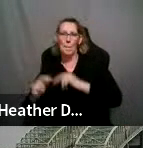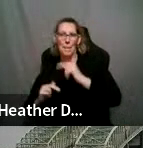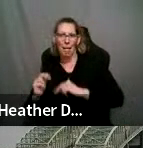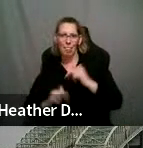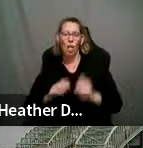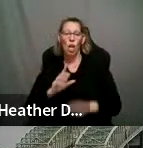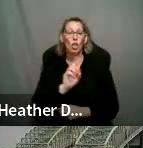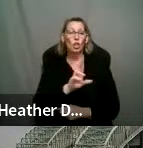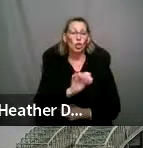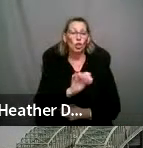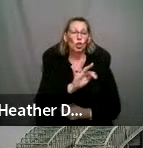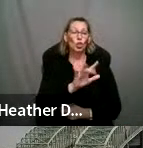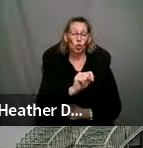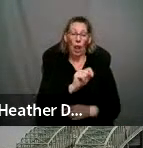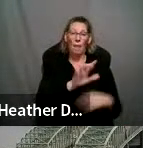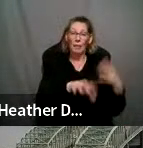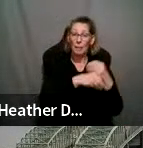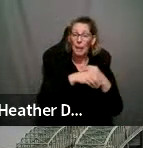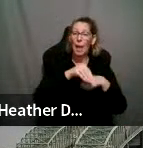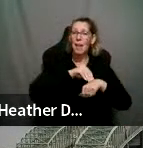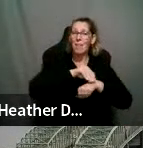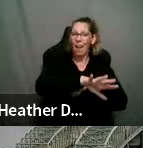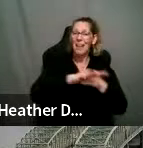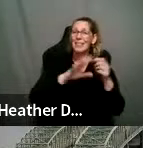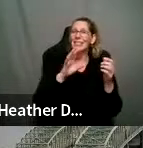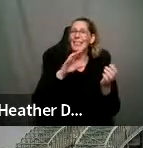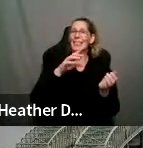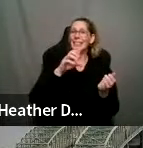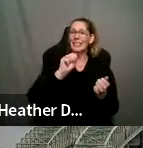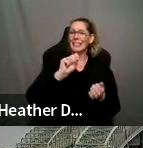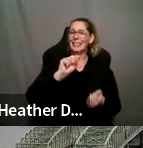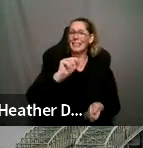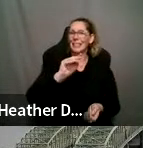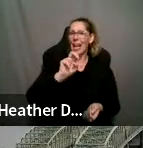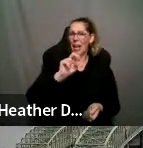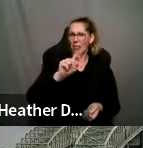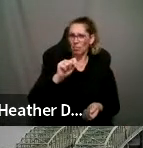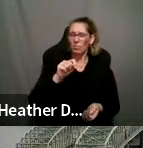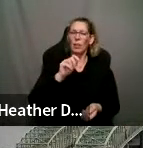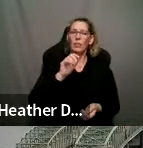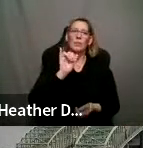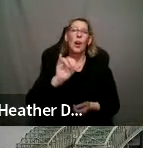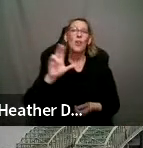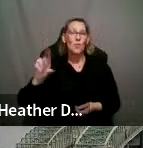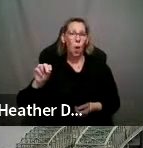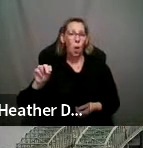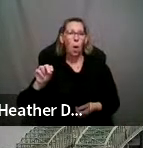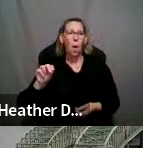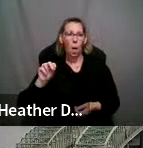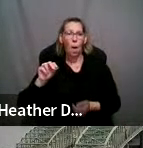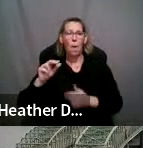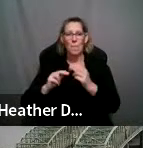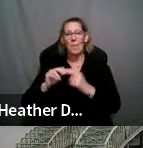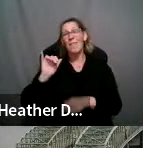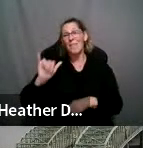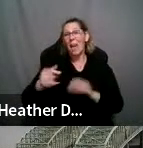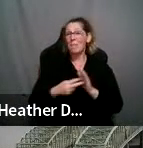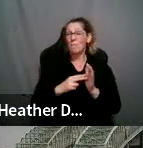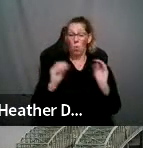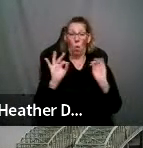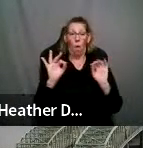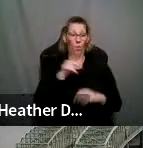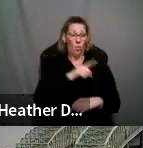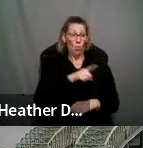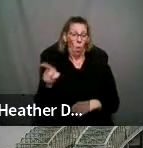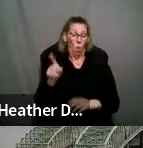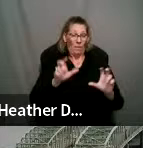supplemental environmental impact statement also studies the no build alternative, which is the scenario where none of these investments are being